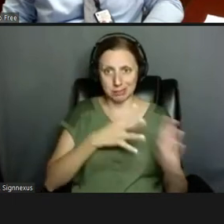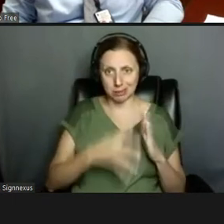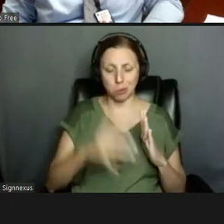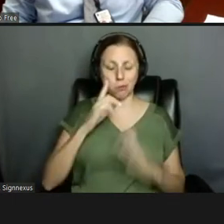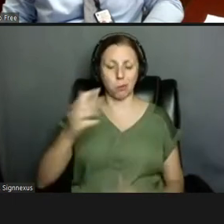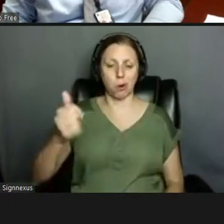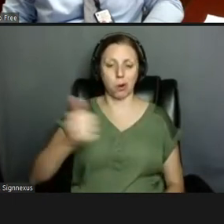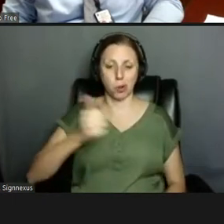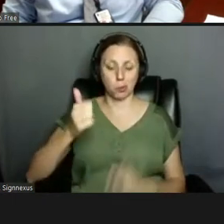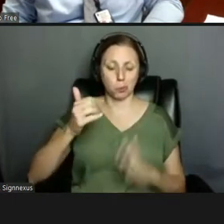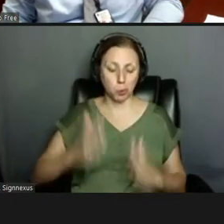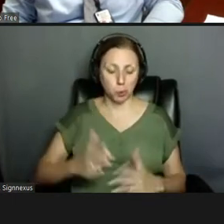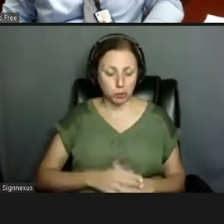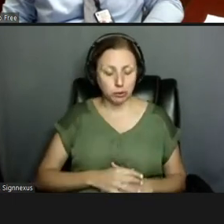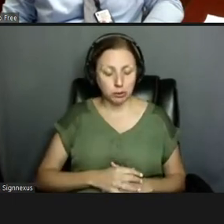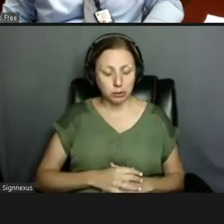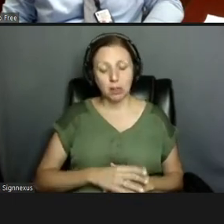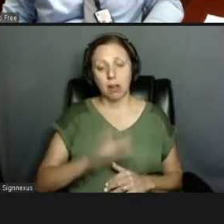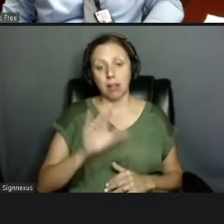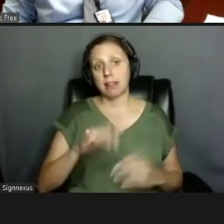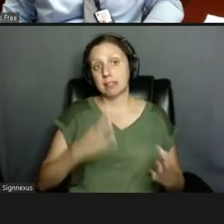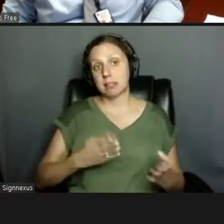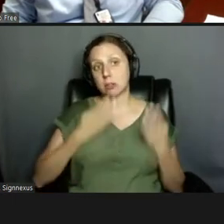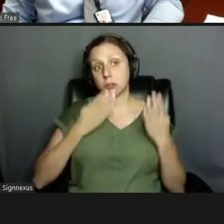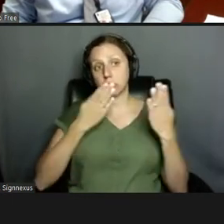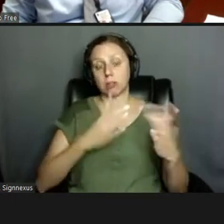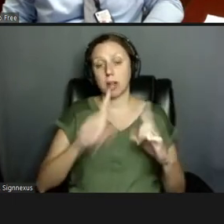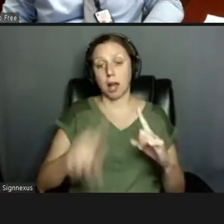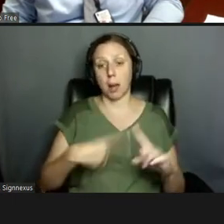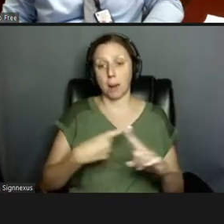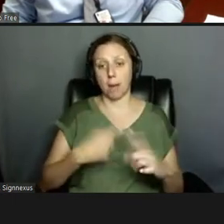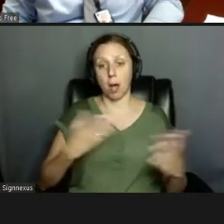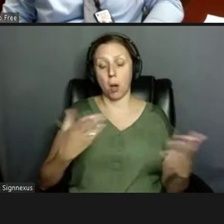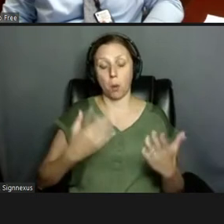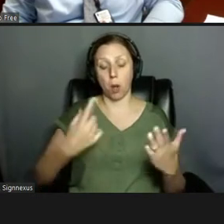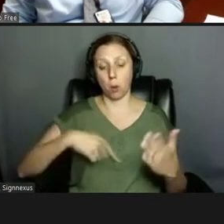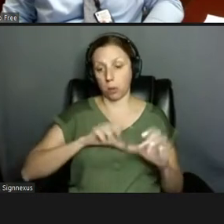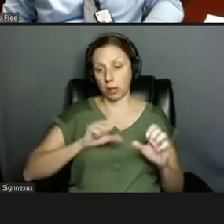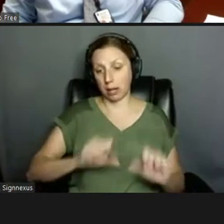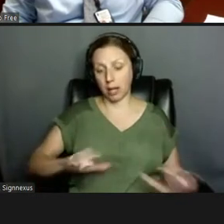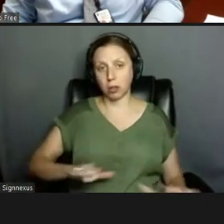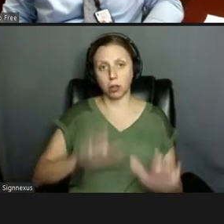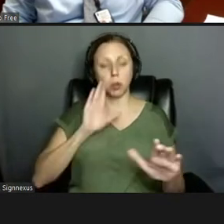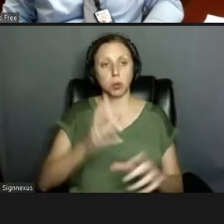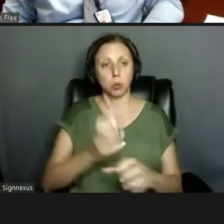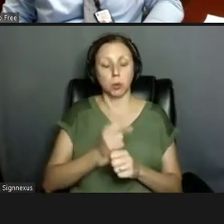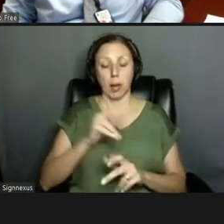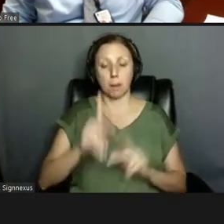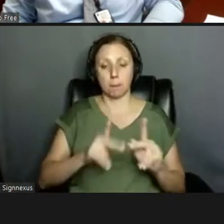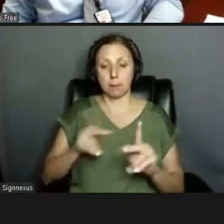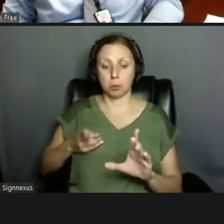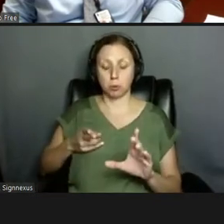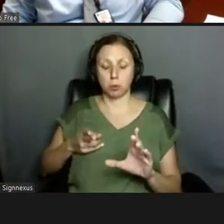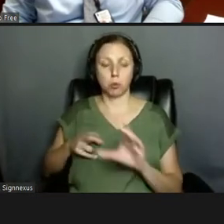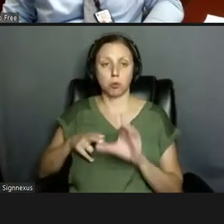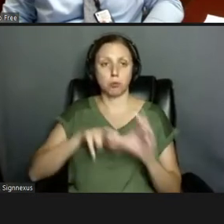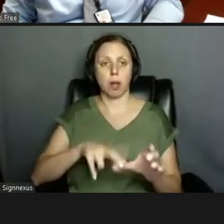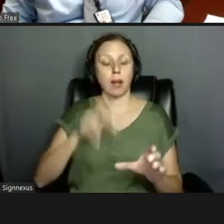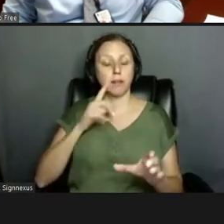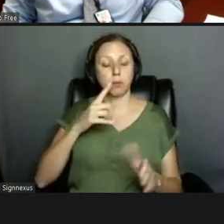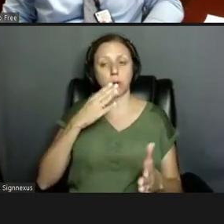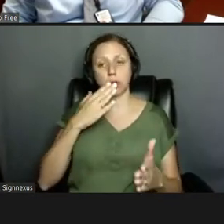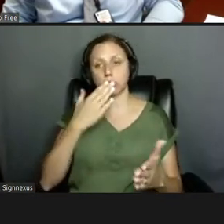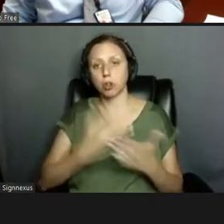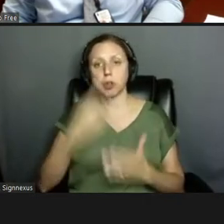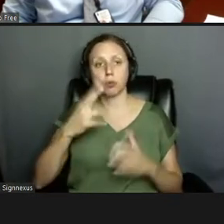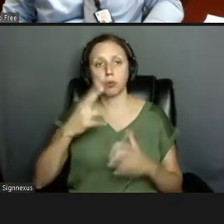commuters. So that's a suggestion about what we can do to get people back their, reasonable commute times. Thank you for